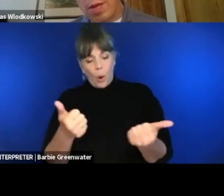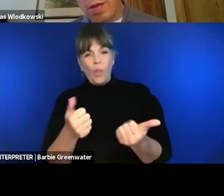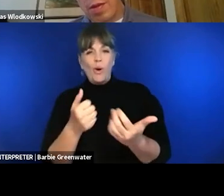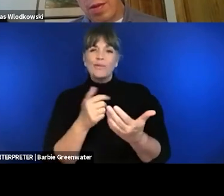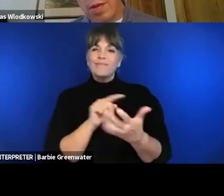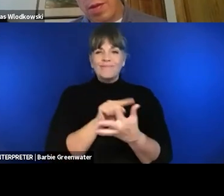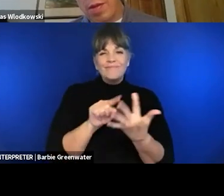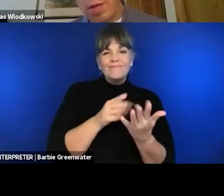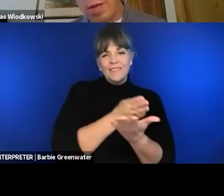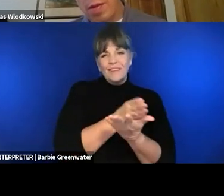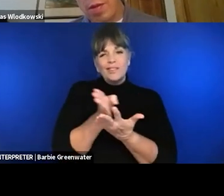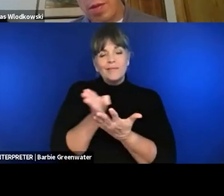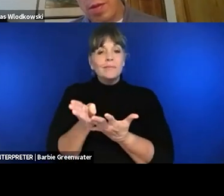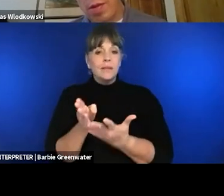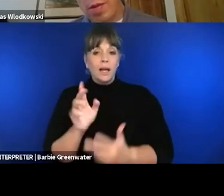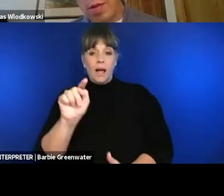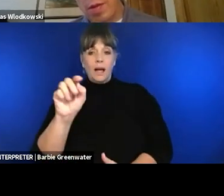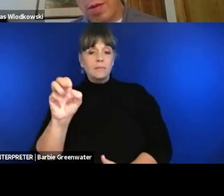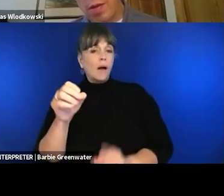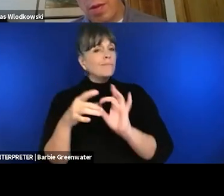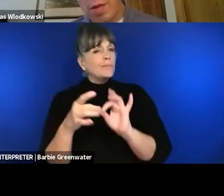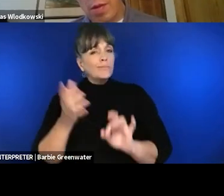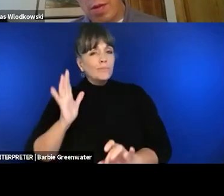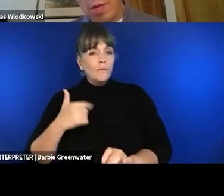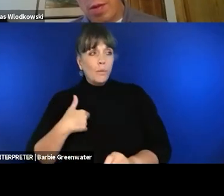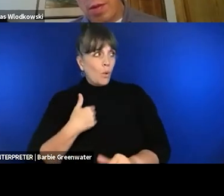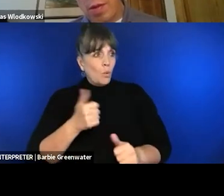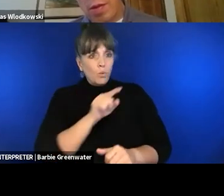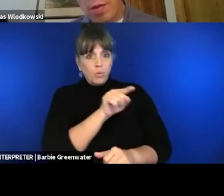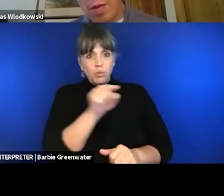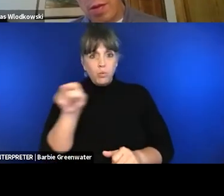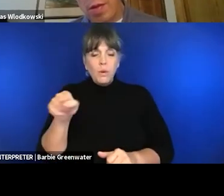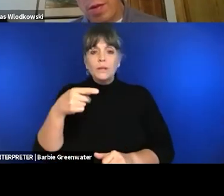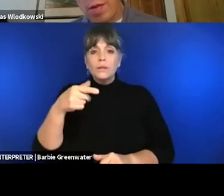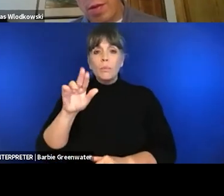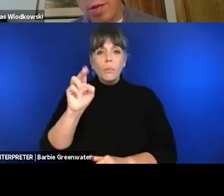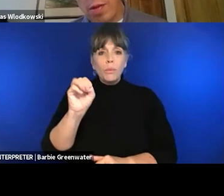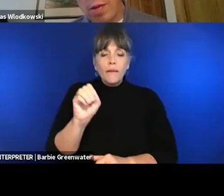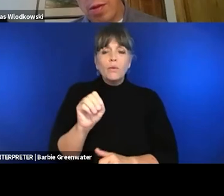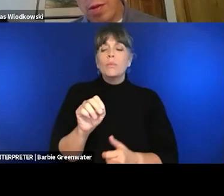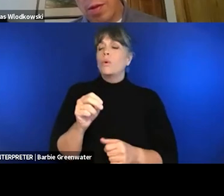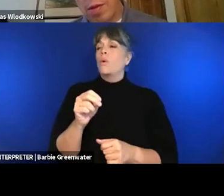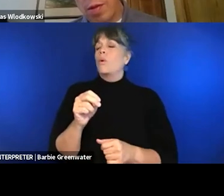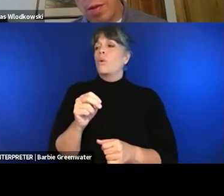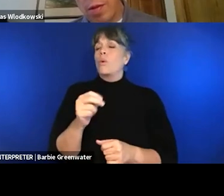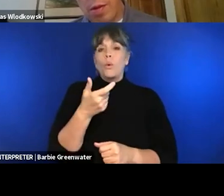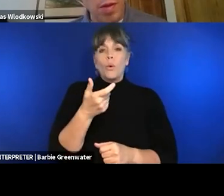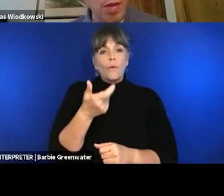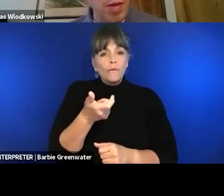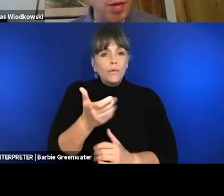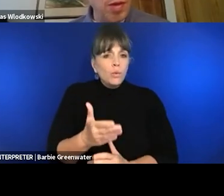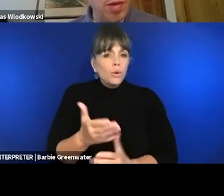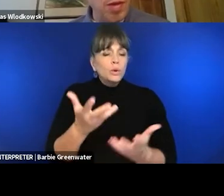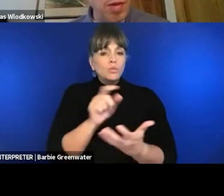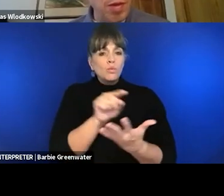Tom mentioned, you don't know what certain platforms may want, what certain viewers may want, or what projects we might need to do down the line that